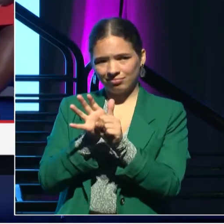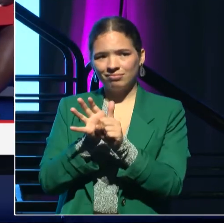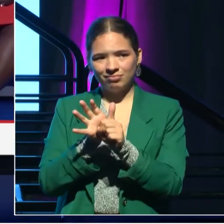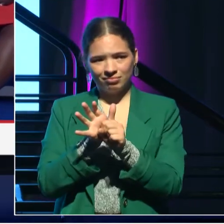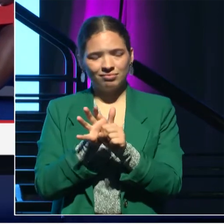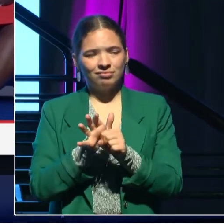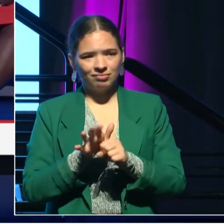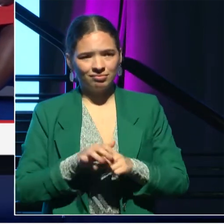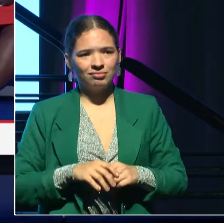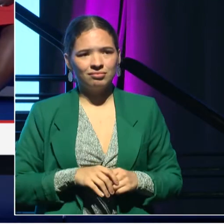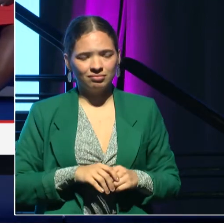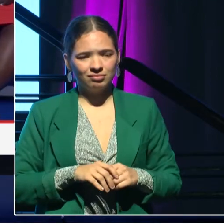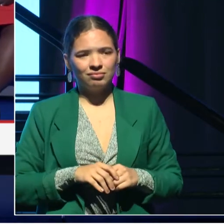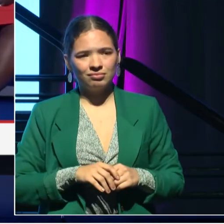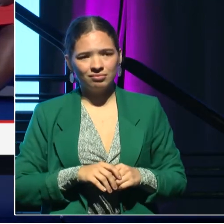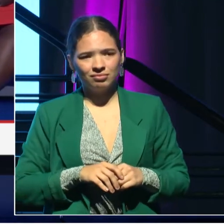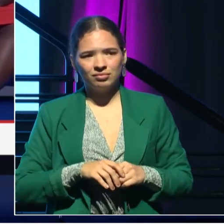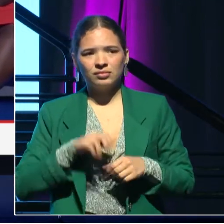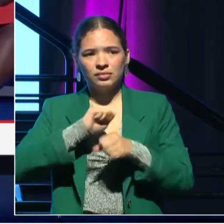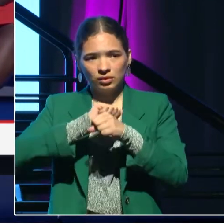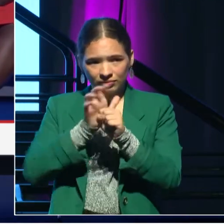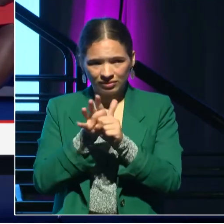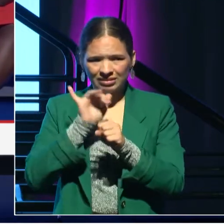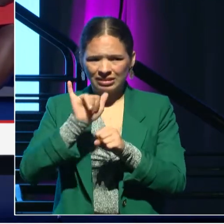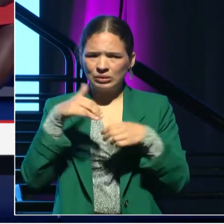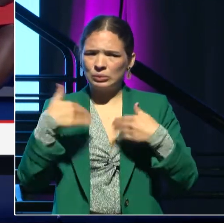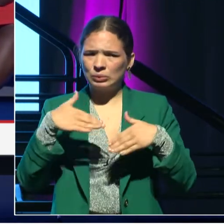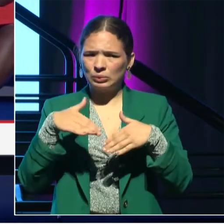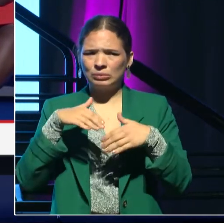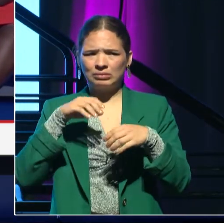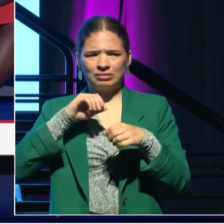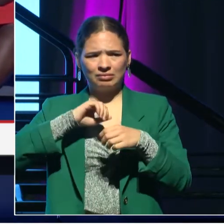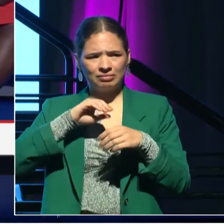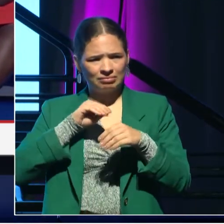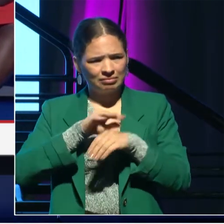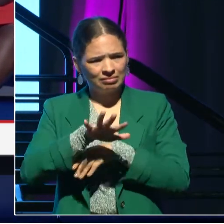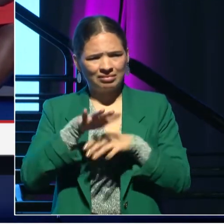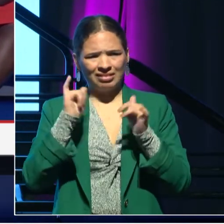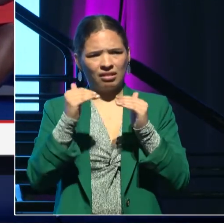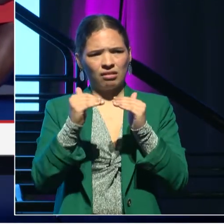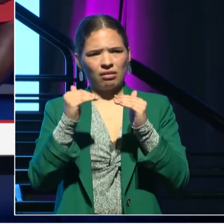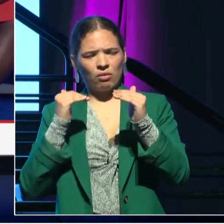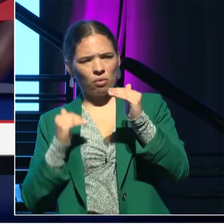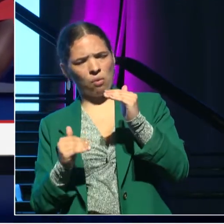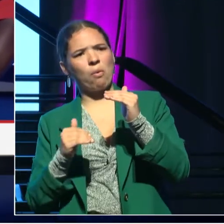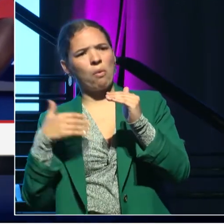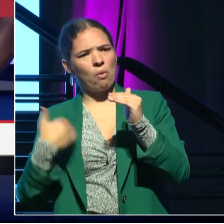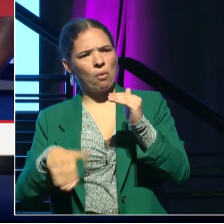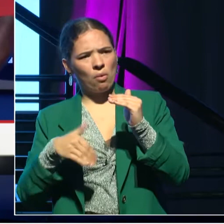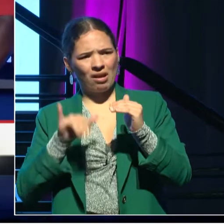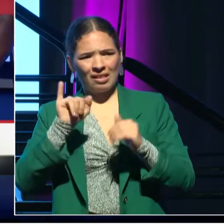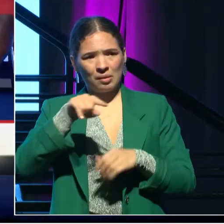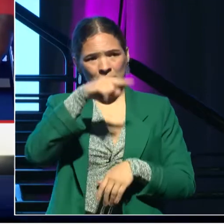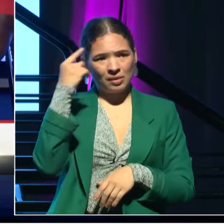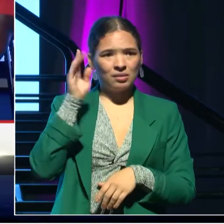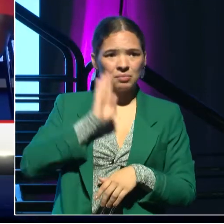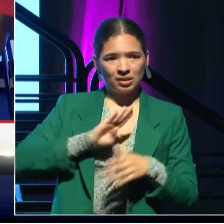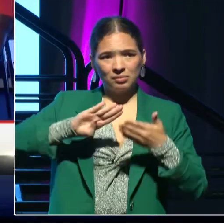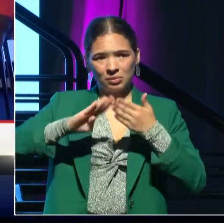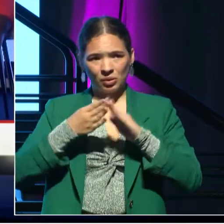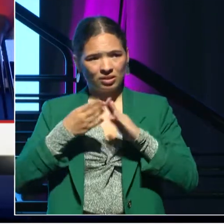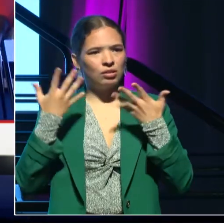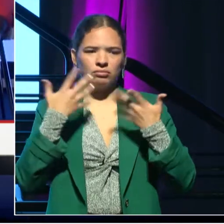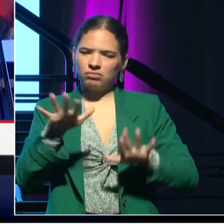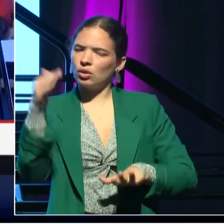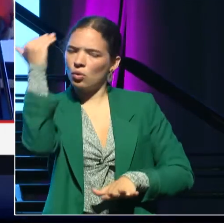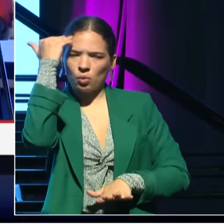crisis brought to bear so many of the disparities that people in Black and brown communities always knew existed. But for some